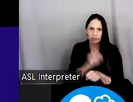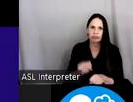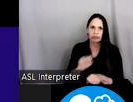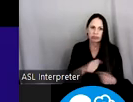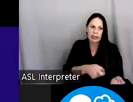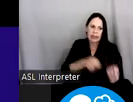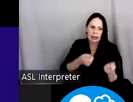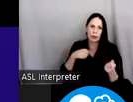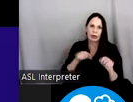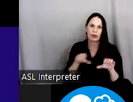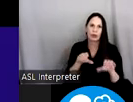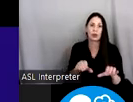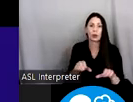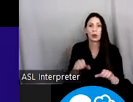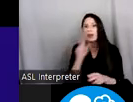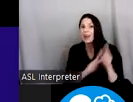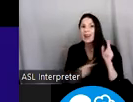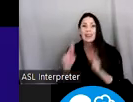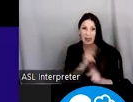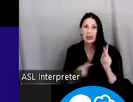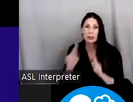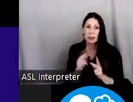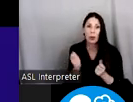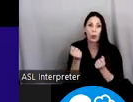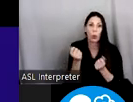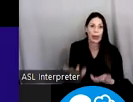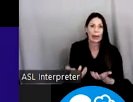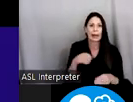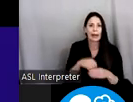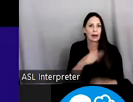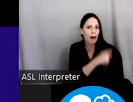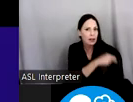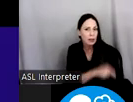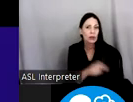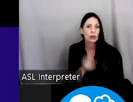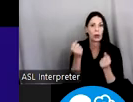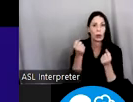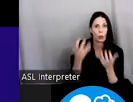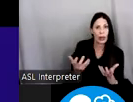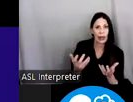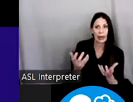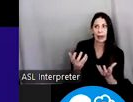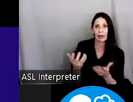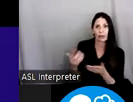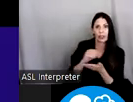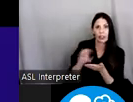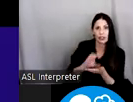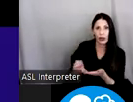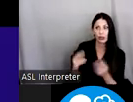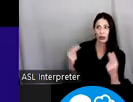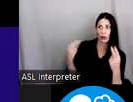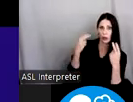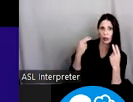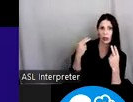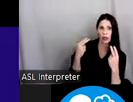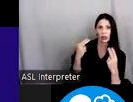people waiting in hospitals, waiting for a place to discharge, that are looking to us. There's families in crisis that are looking for us to